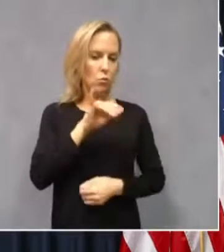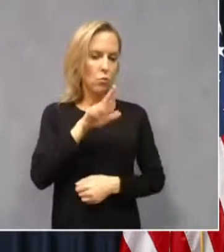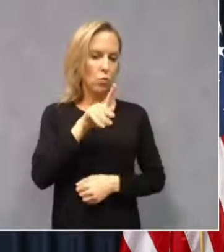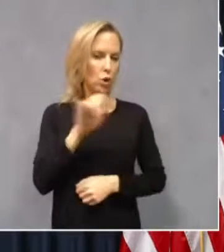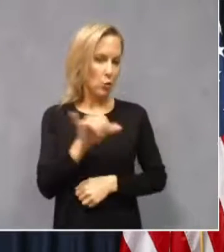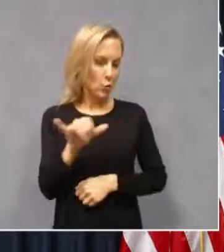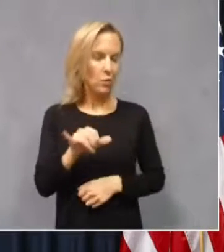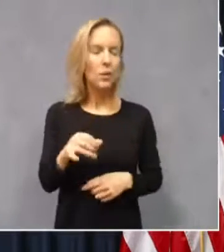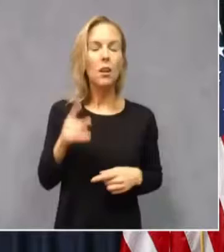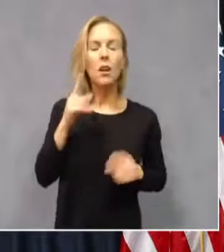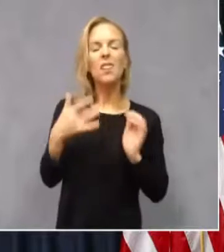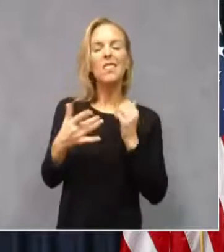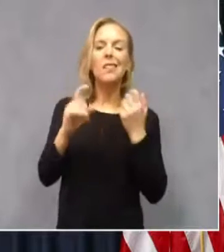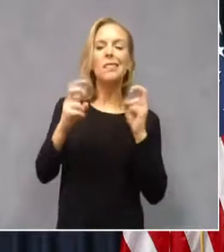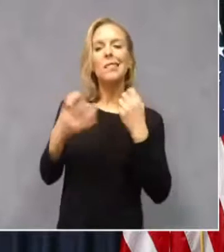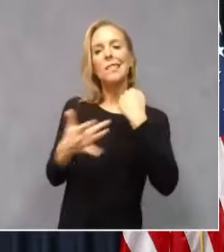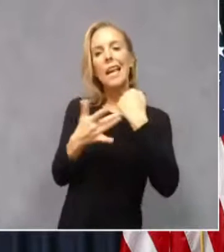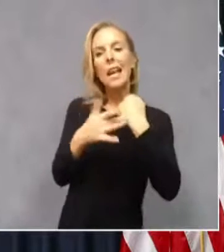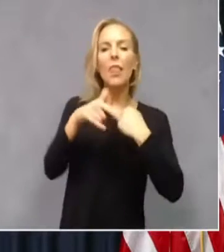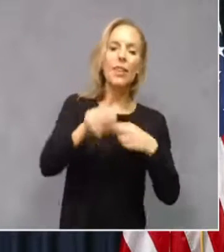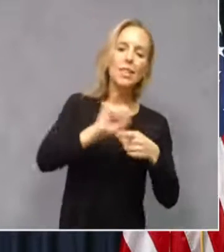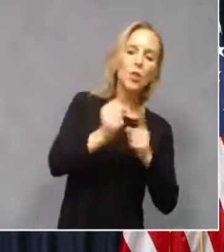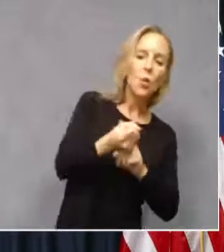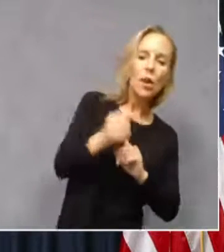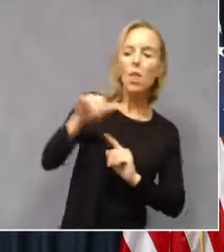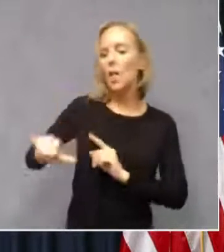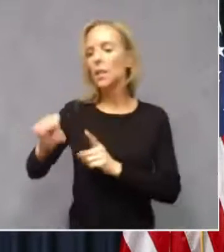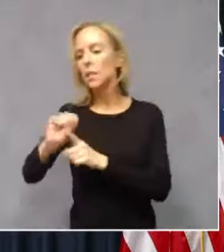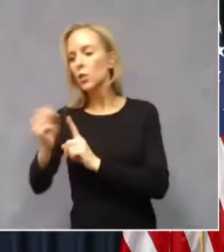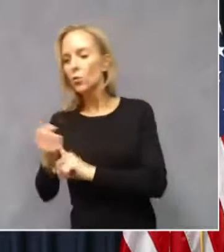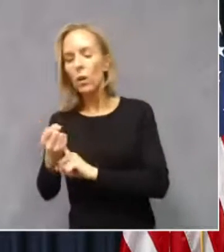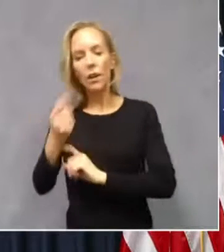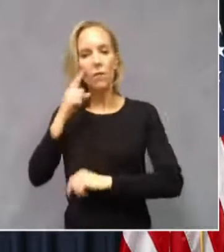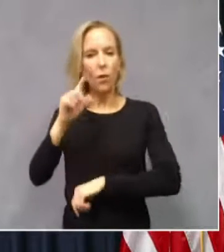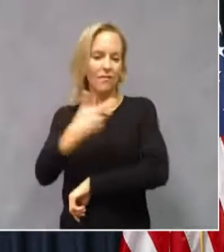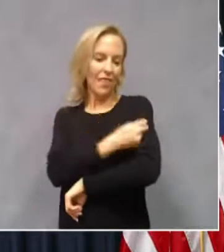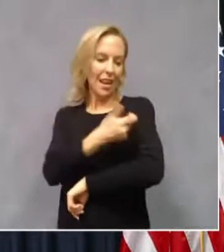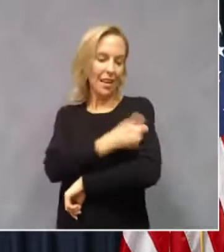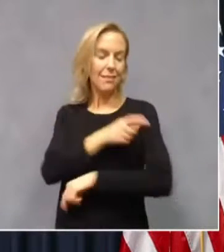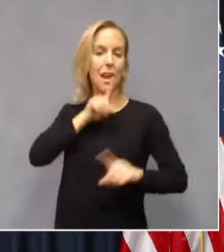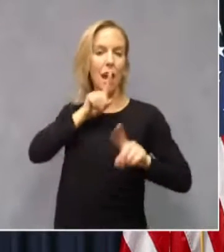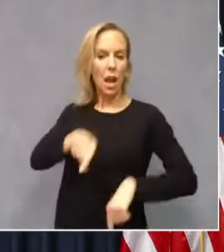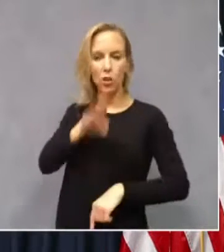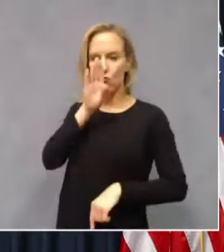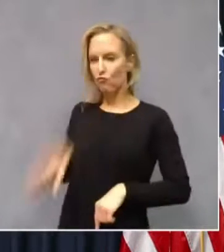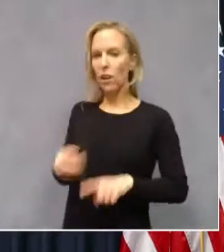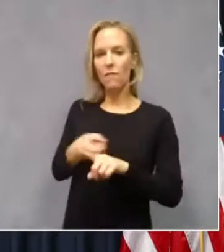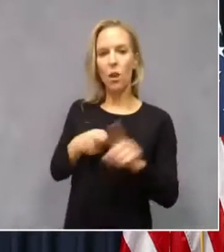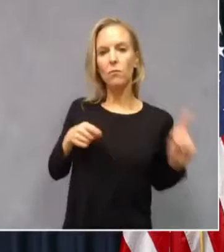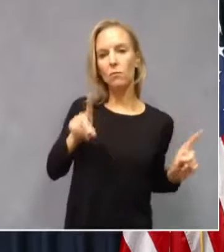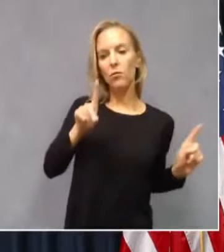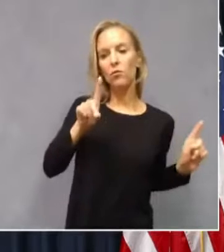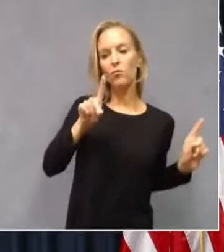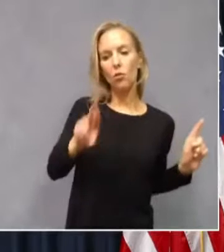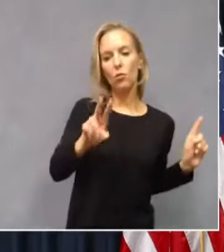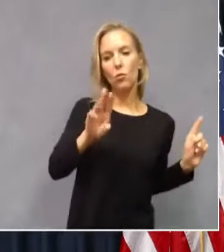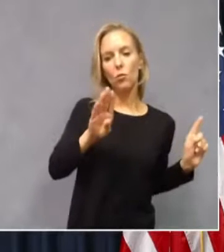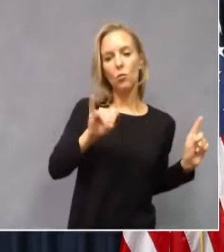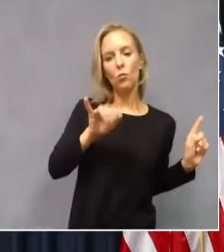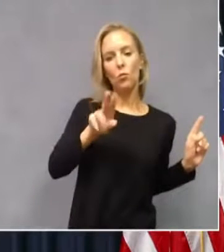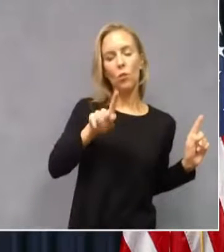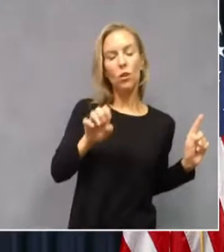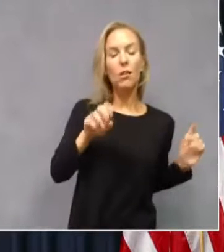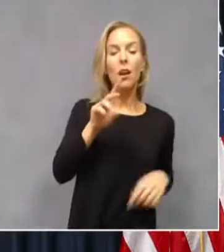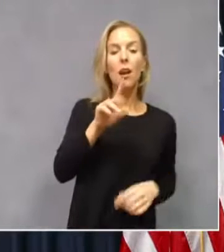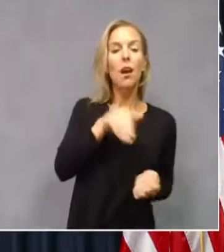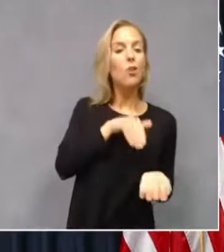this situation or that situation be looking at the vaccine, and they got an answer directly from Dr. Birx. But Dr. Birx had